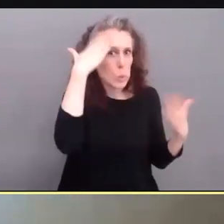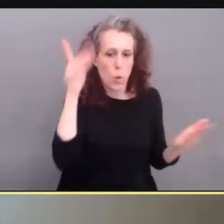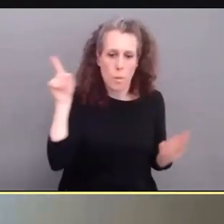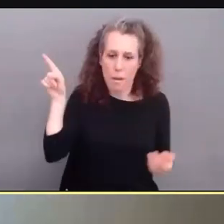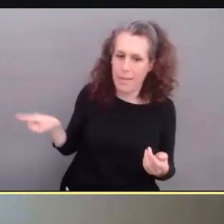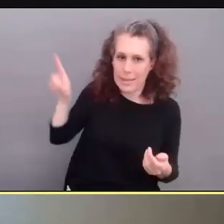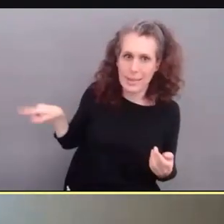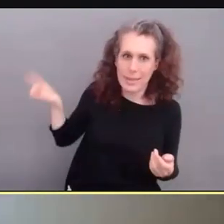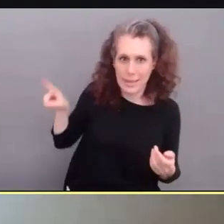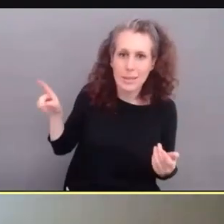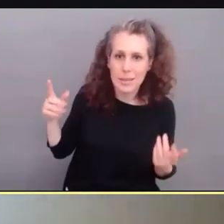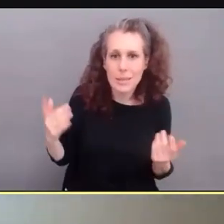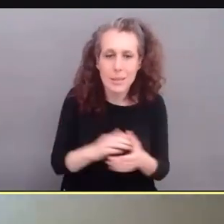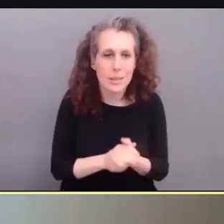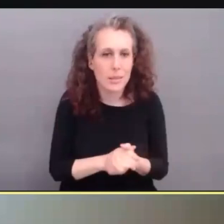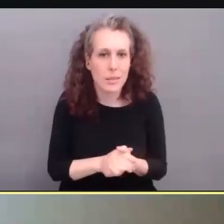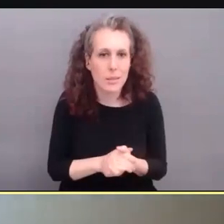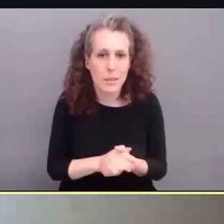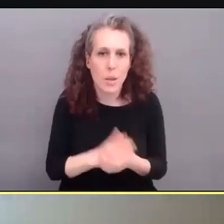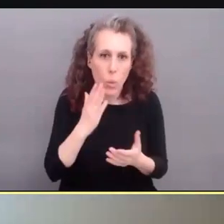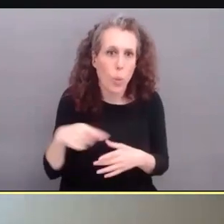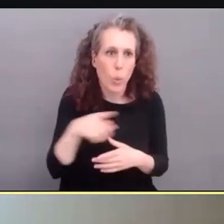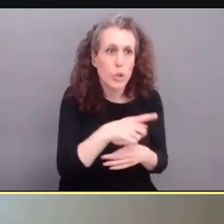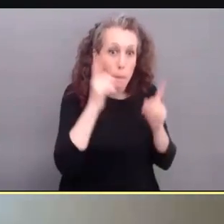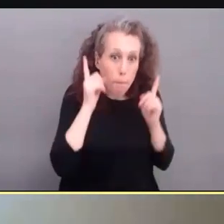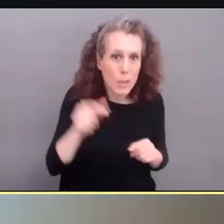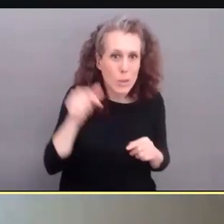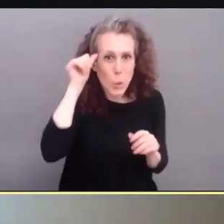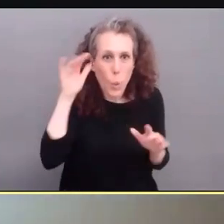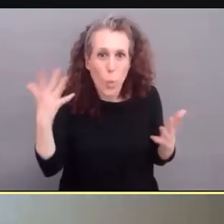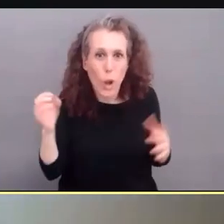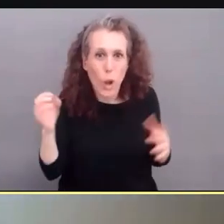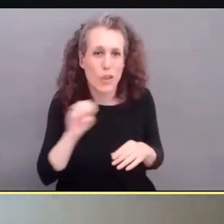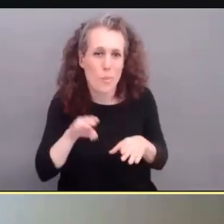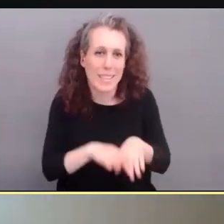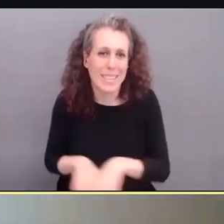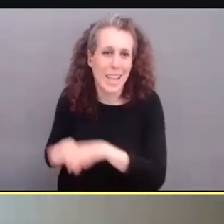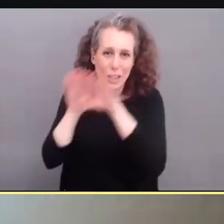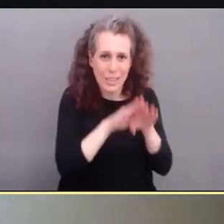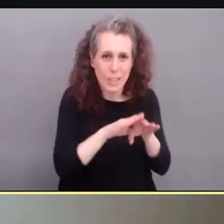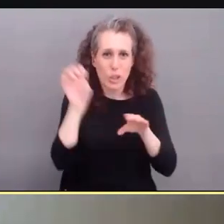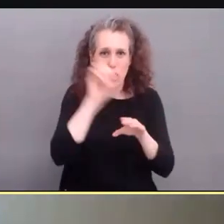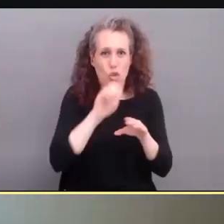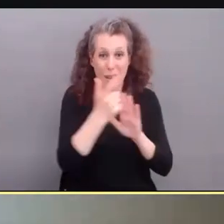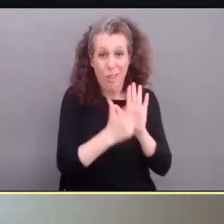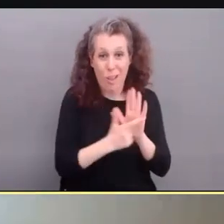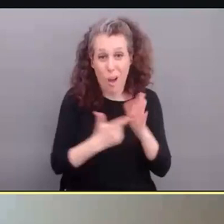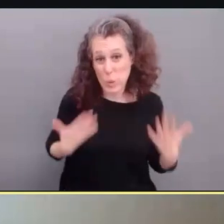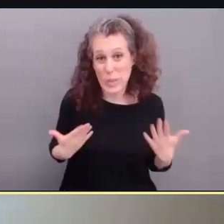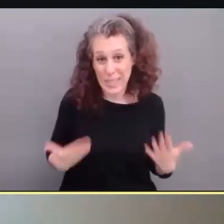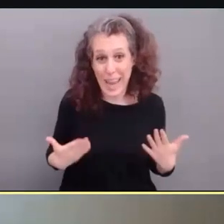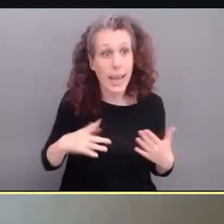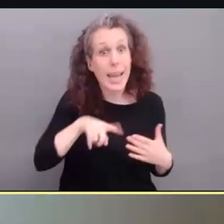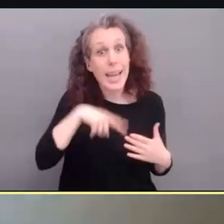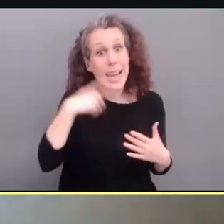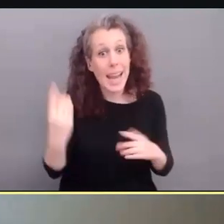to what's really what you have to know about in European standardization, European law today. Next slide, please.